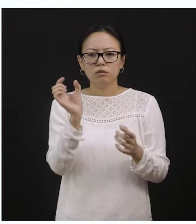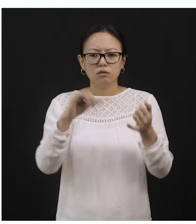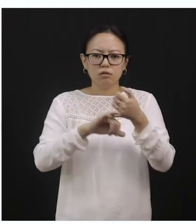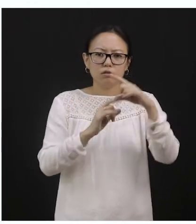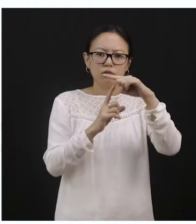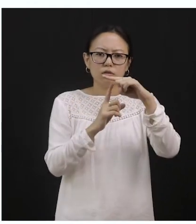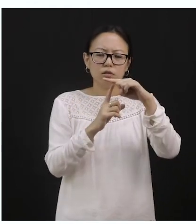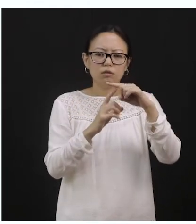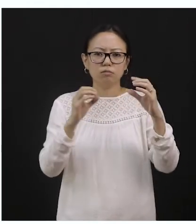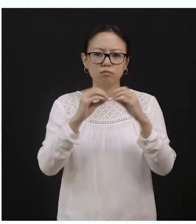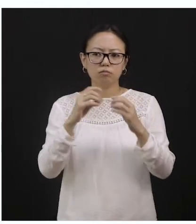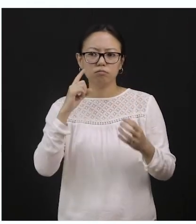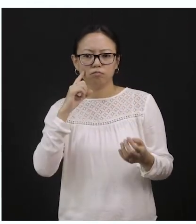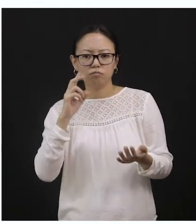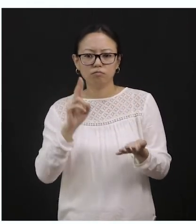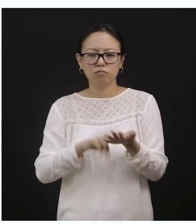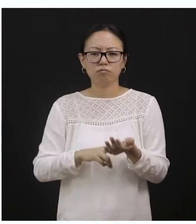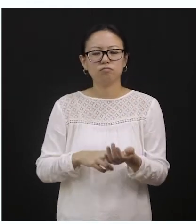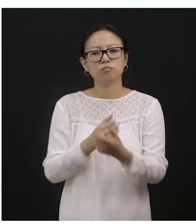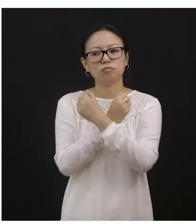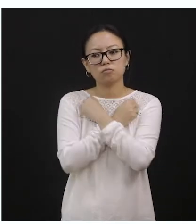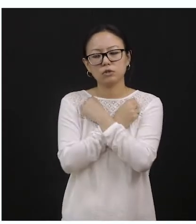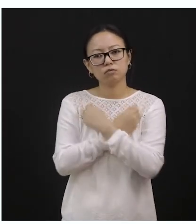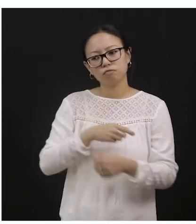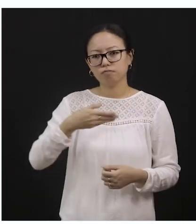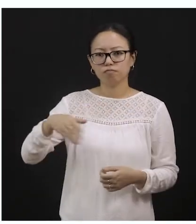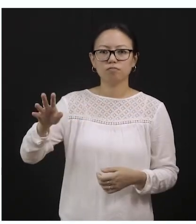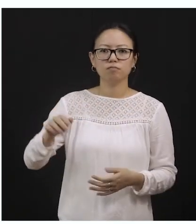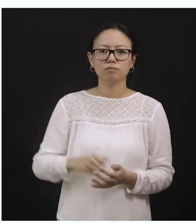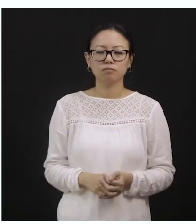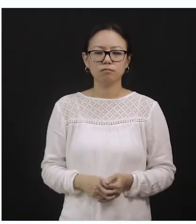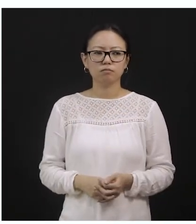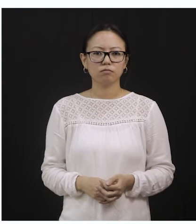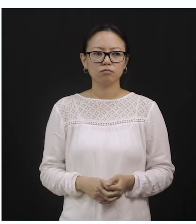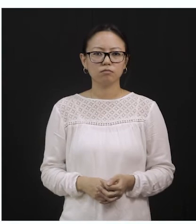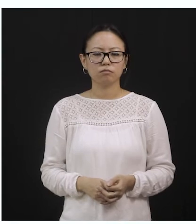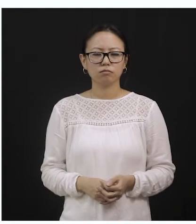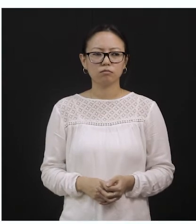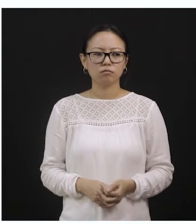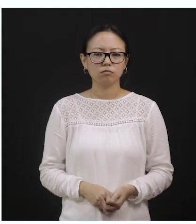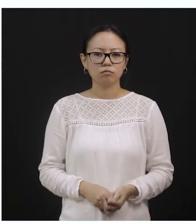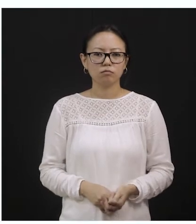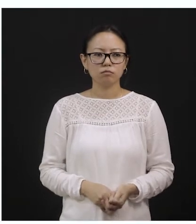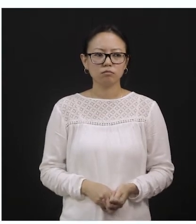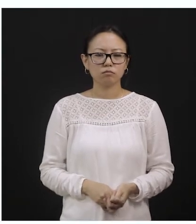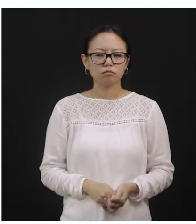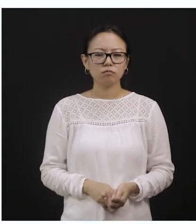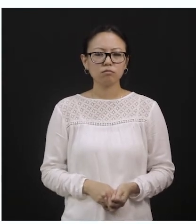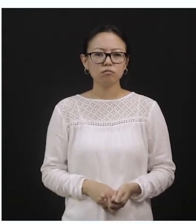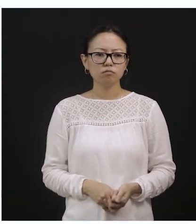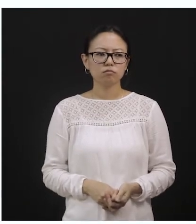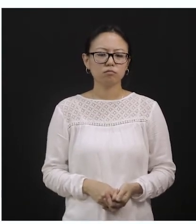a pile of garbage, you will see lots of flies. So that is one ugly fact about housefly. And this is